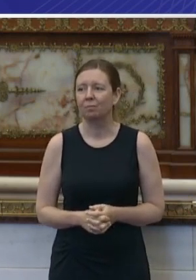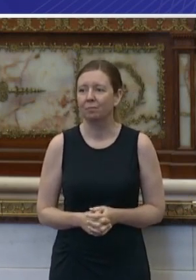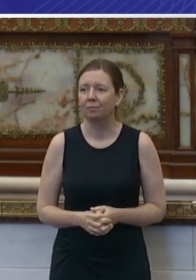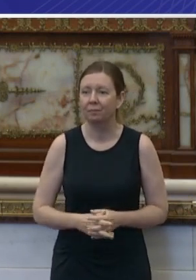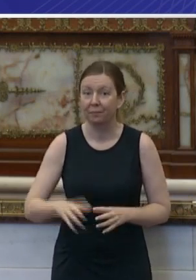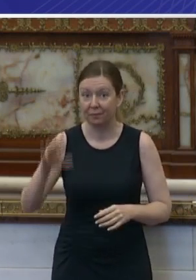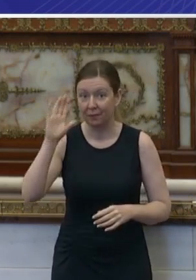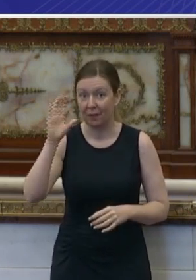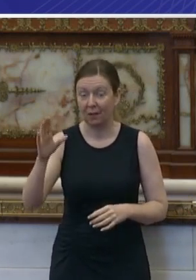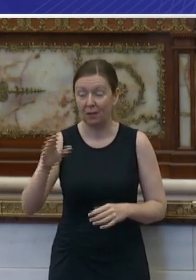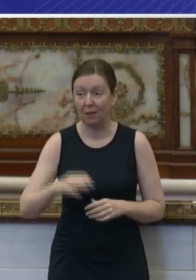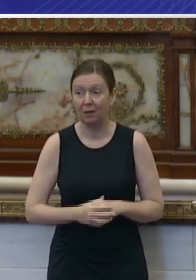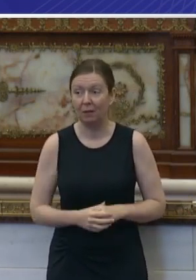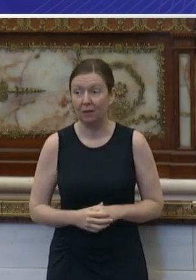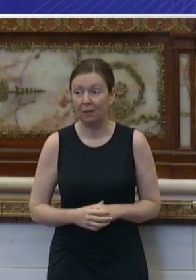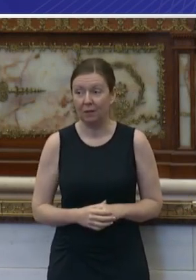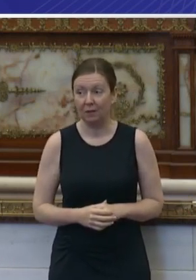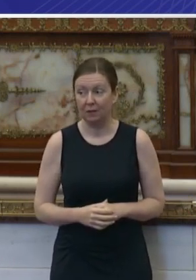Hello? Yes.